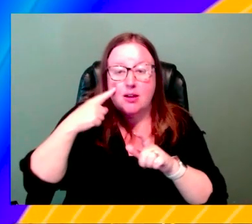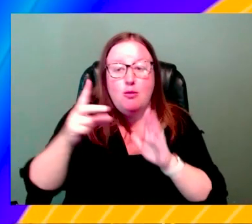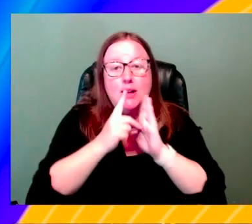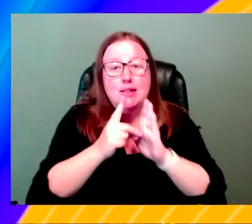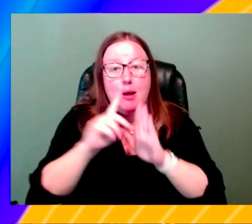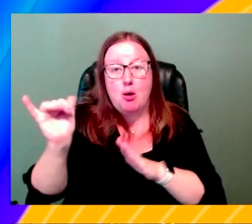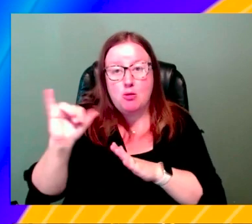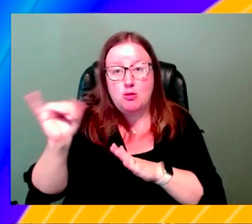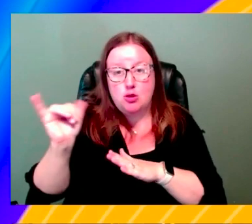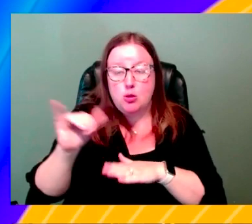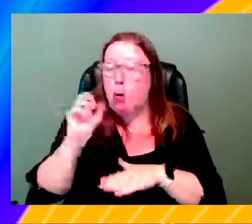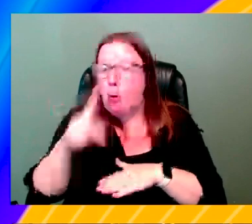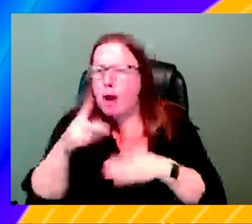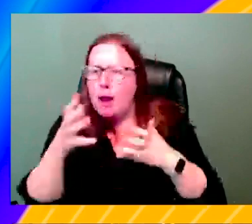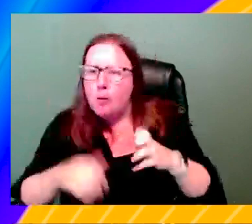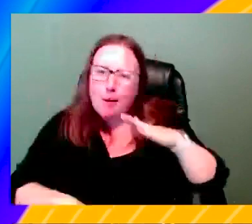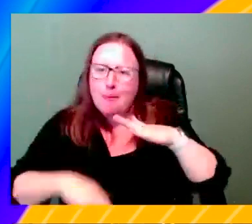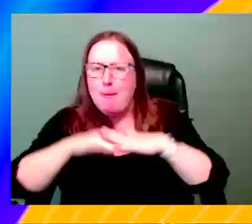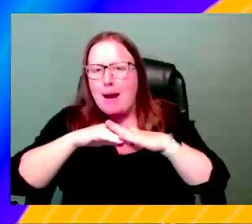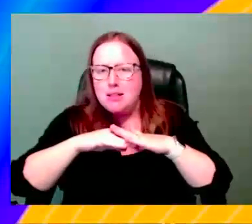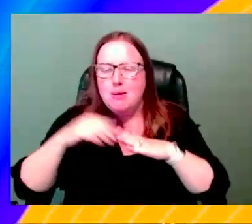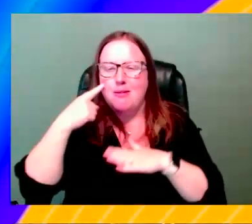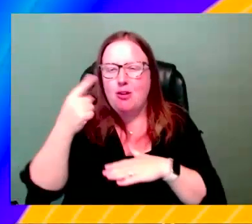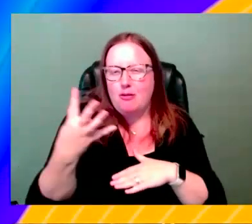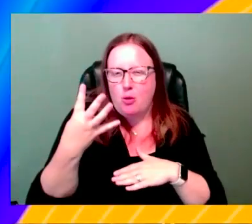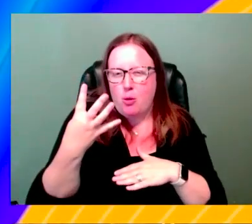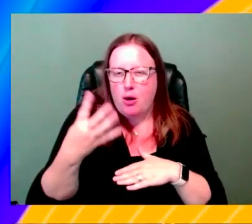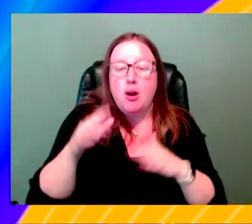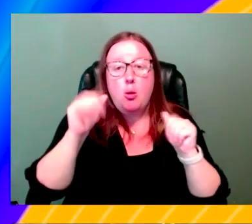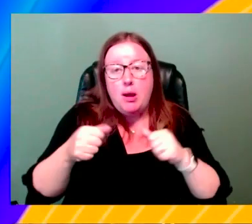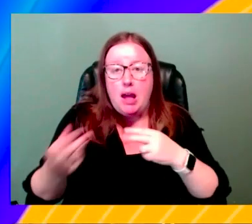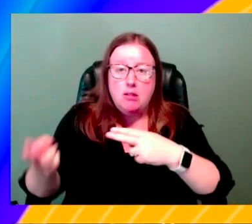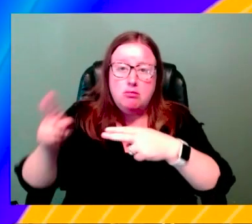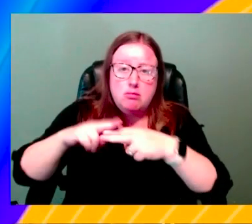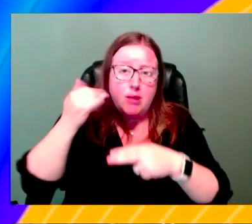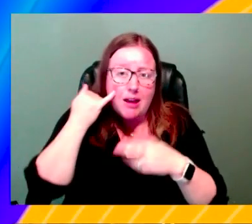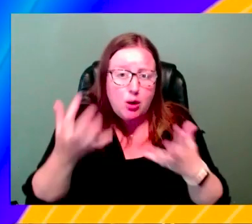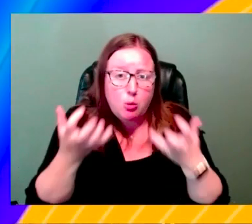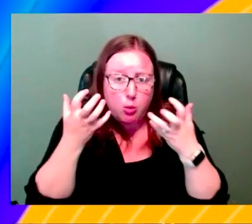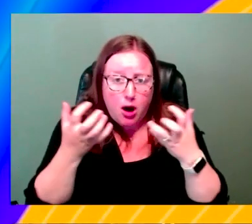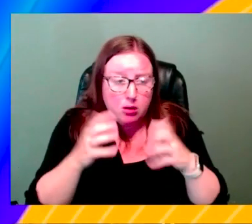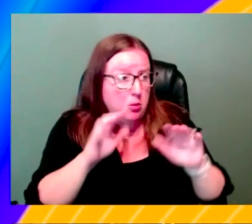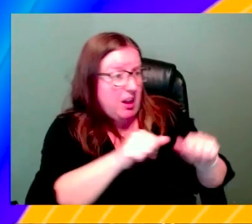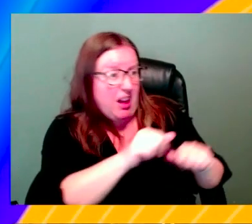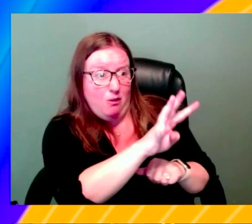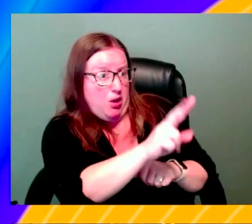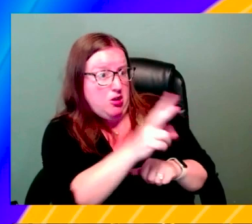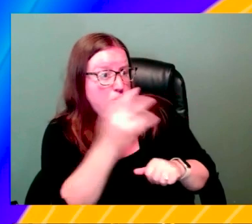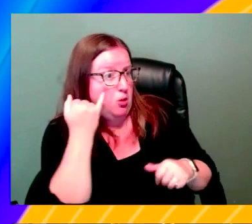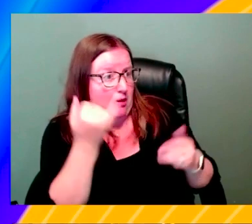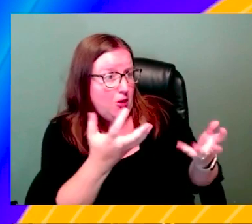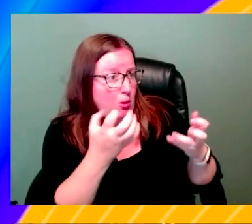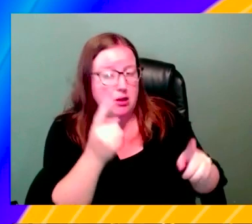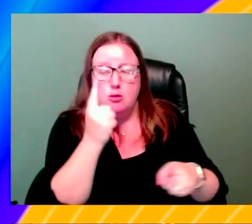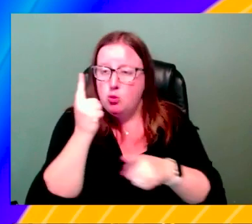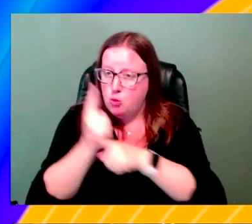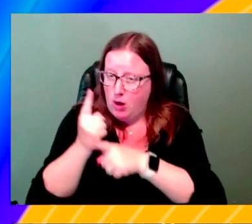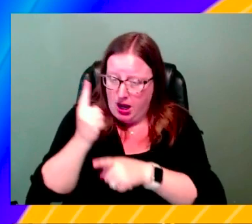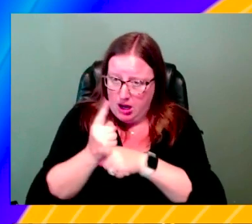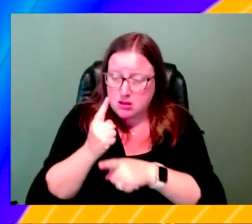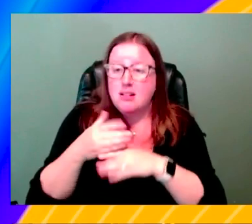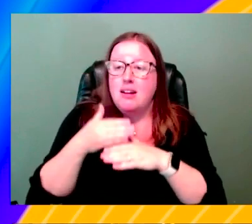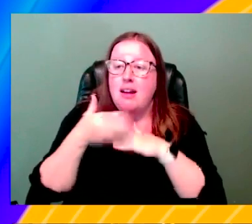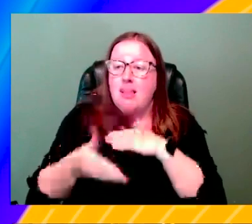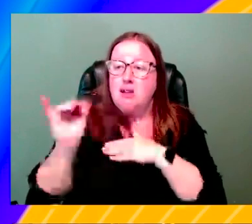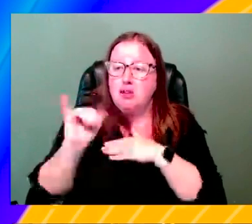want a maximum capacity of 4. We could make that a lot higher or smaller. We could do 42. We could do 42, right, if we wanted to, right? And then we need to add